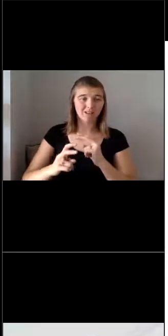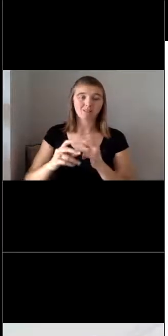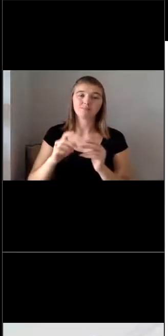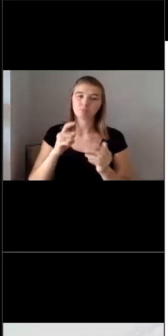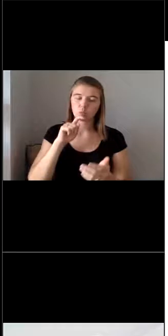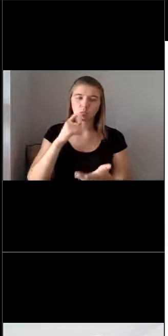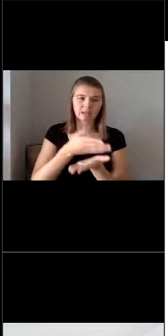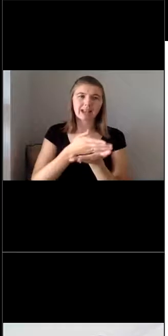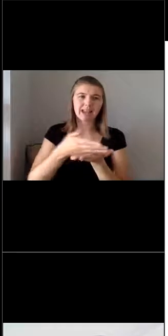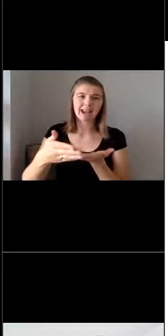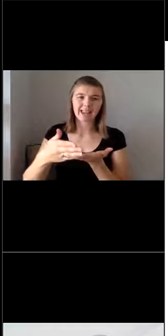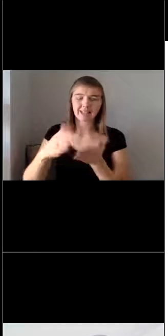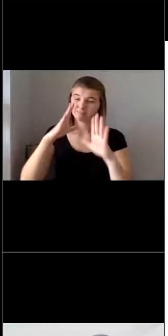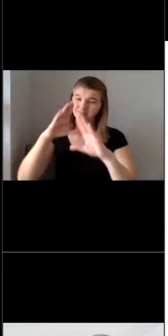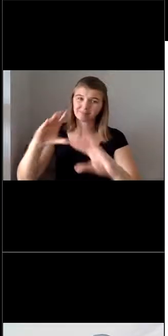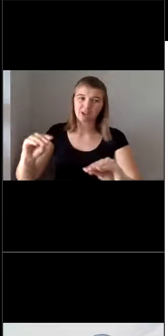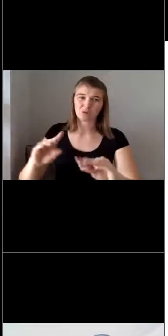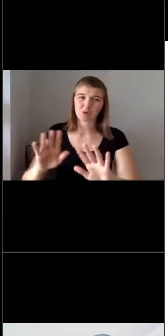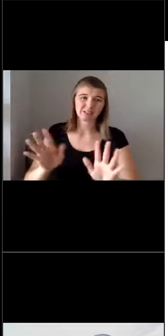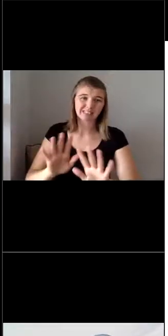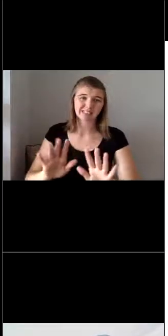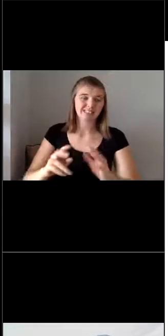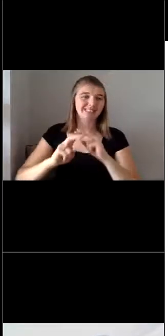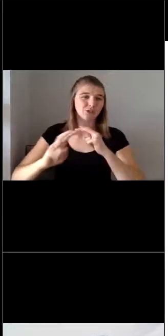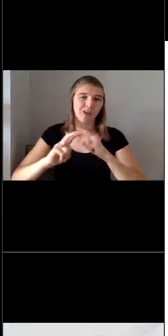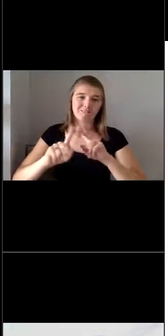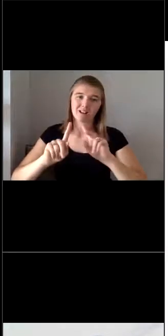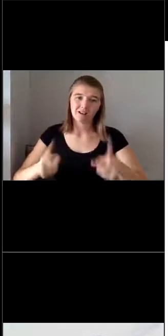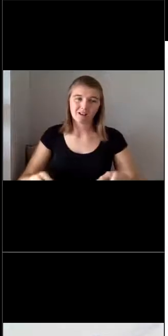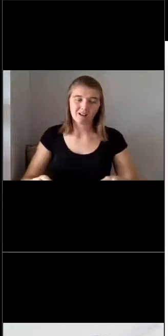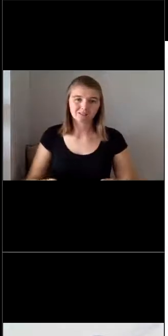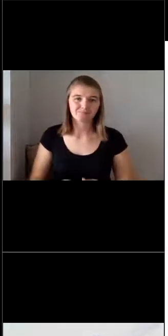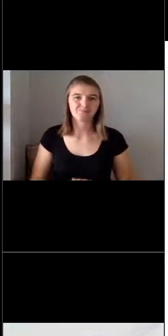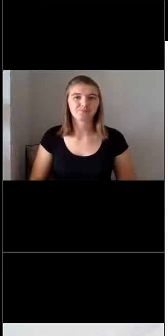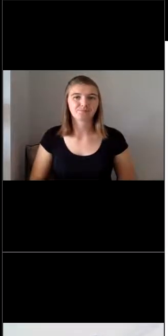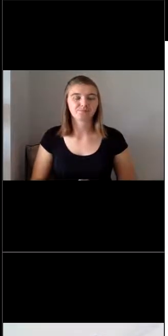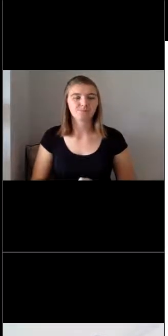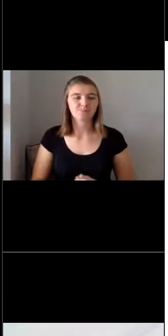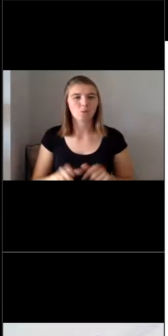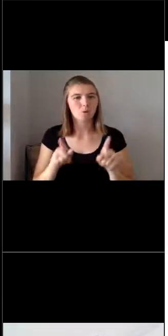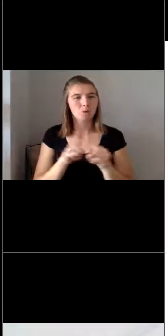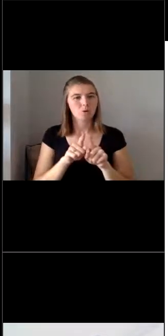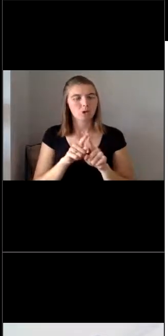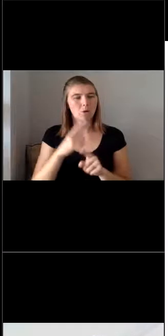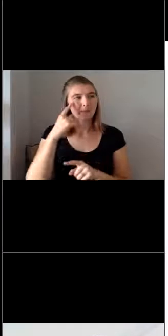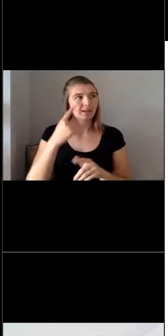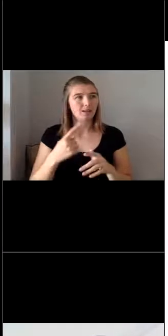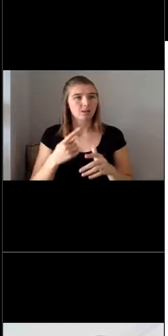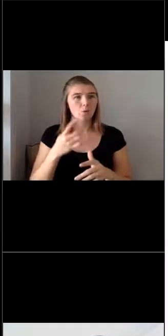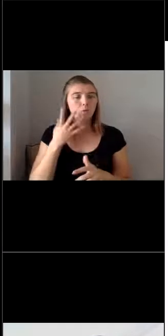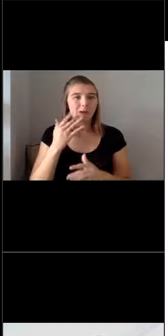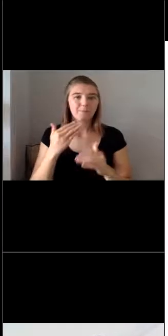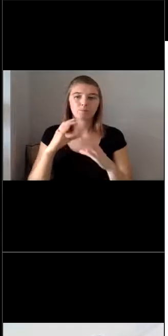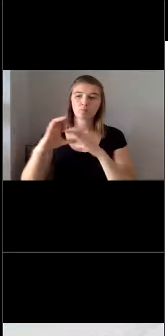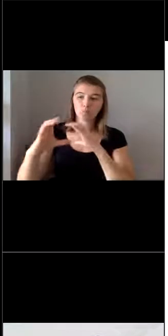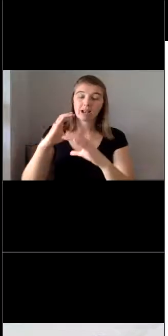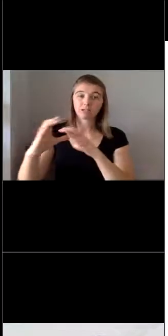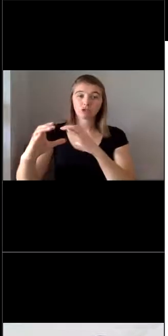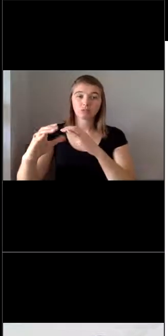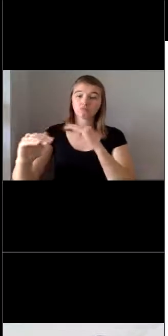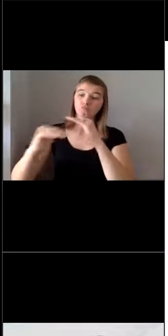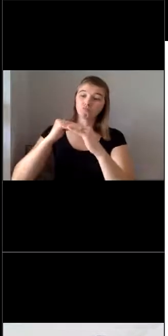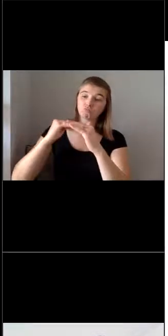were quite humble in our communication channels as well. So I think like many of you, you know, when we know that there